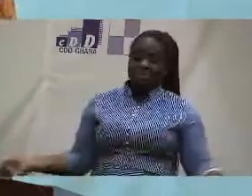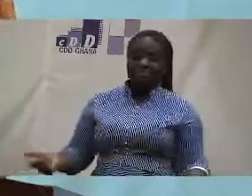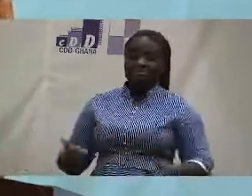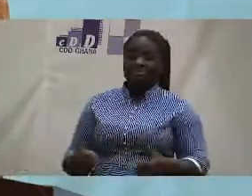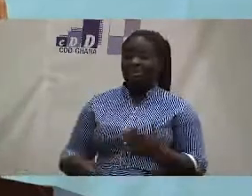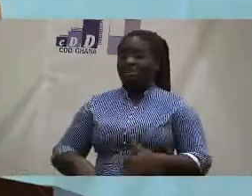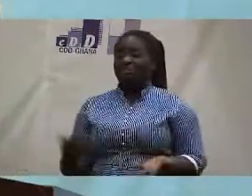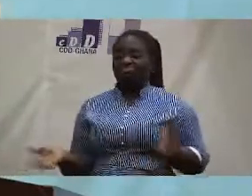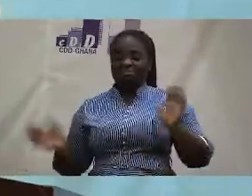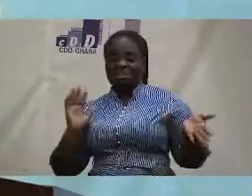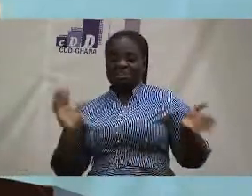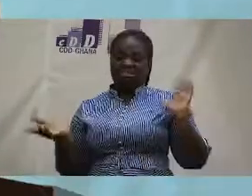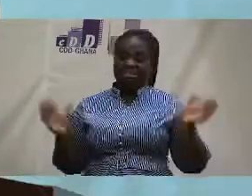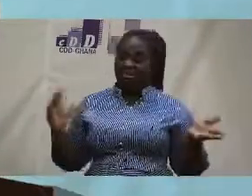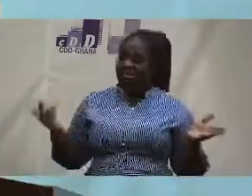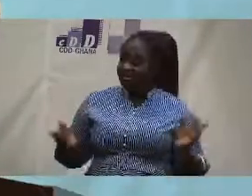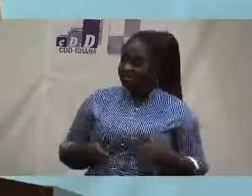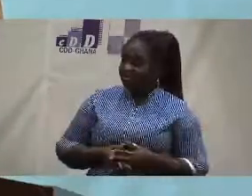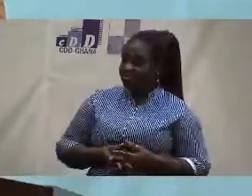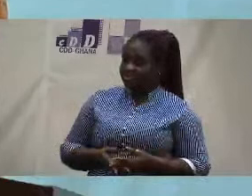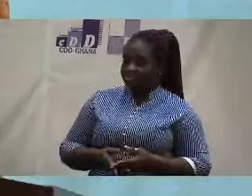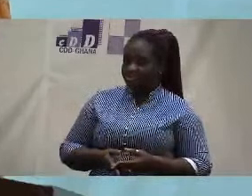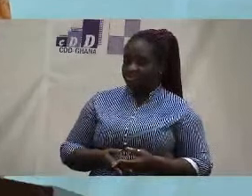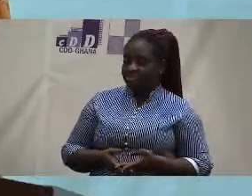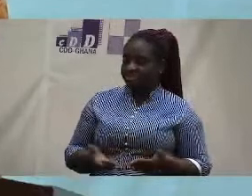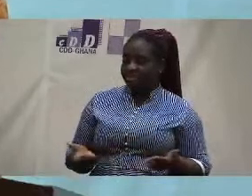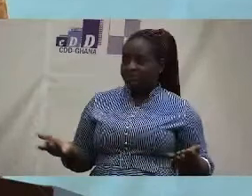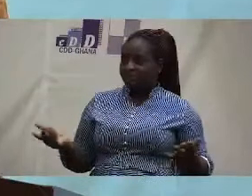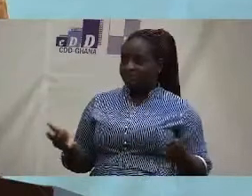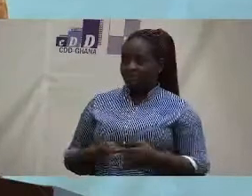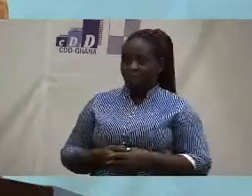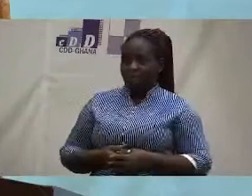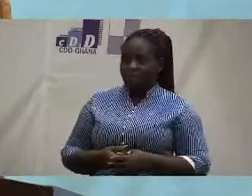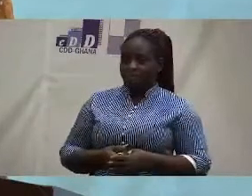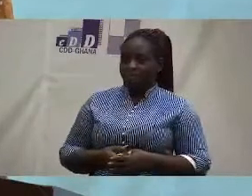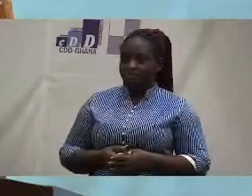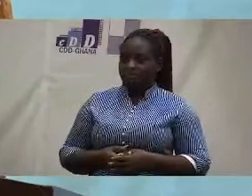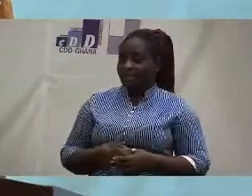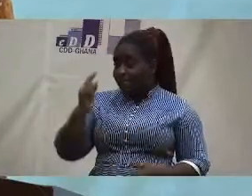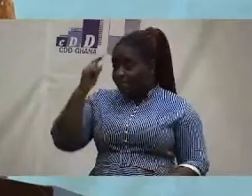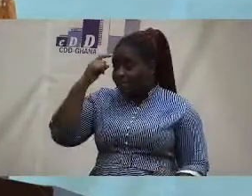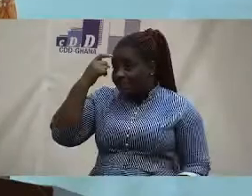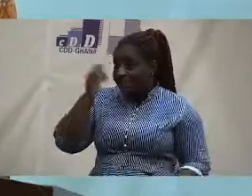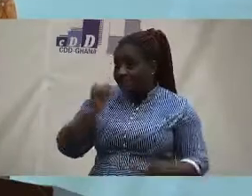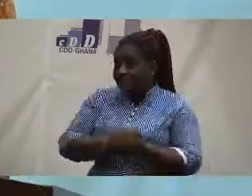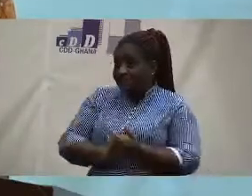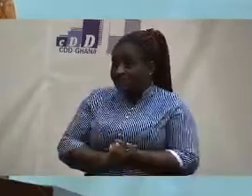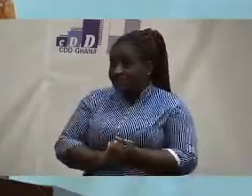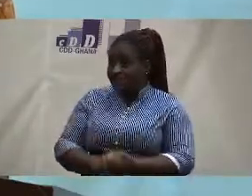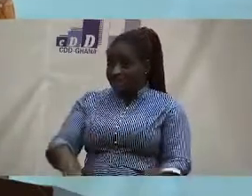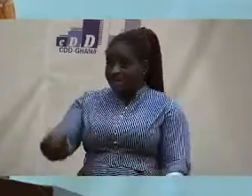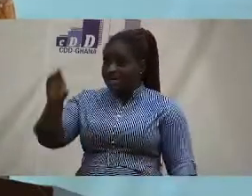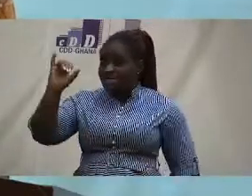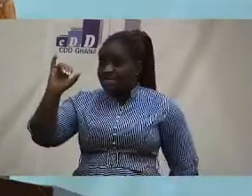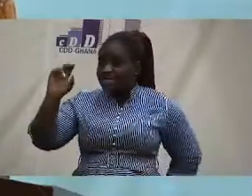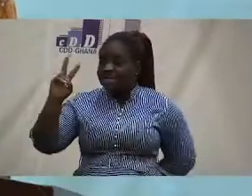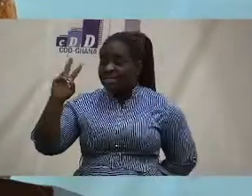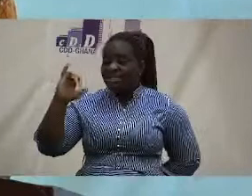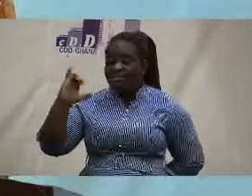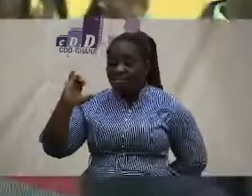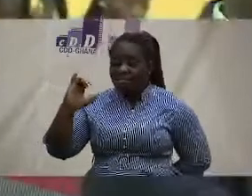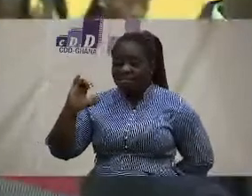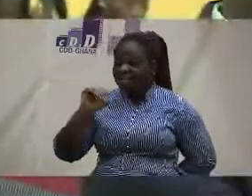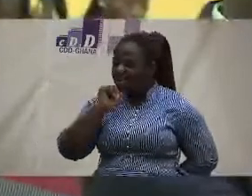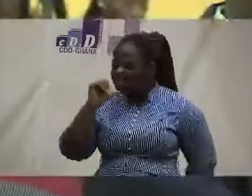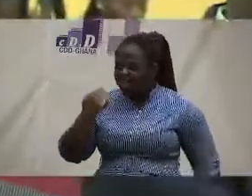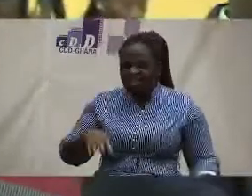and balances as impediment itself? And I think that as civic actors ourselves, we are not even